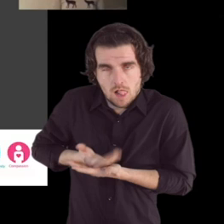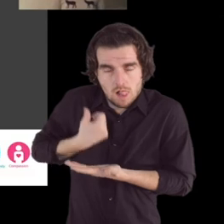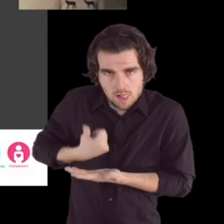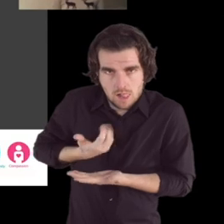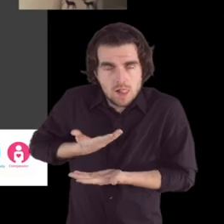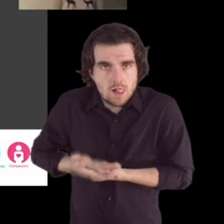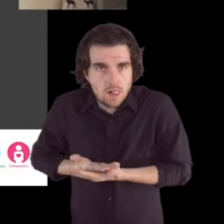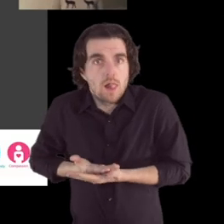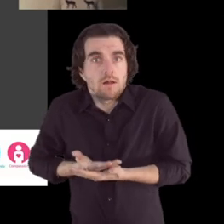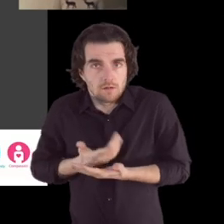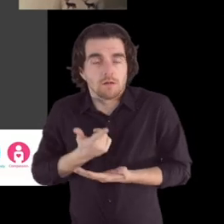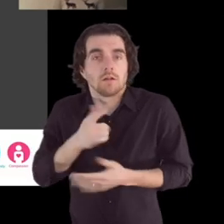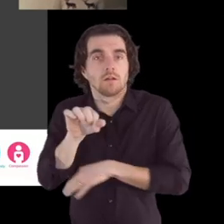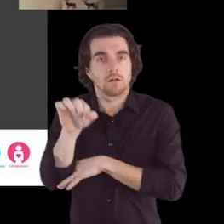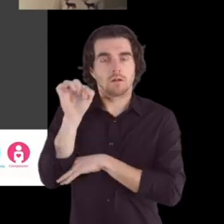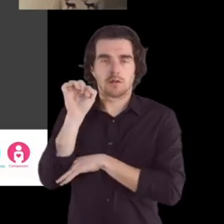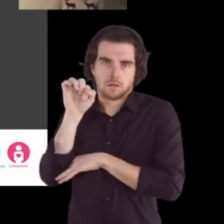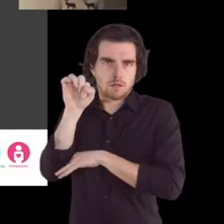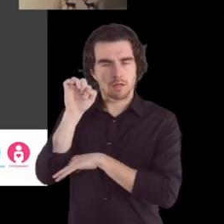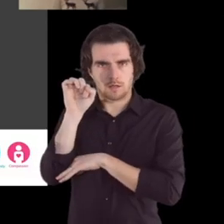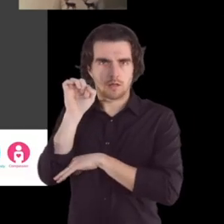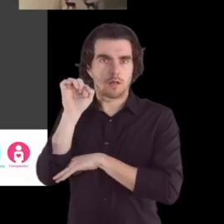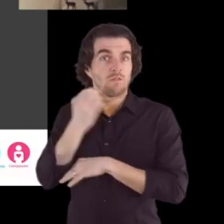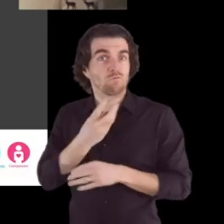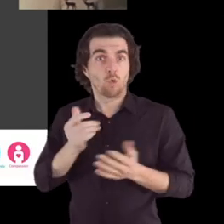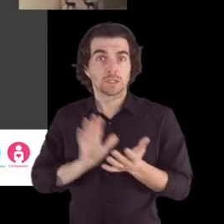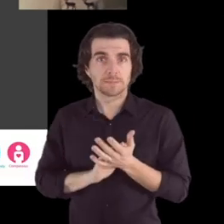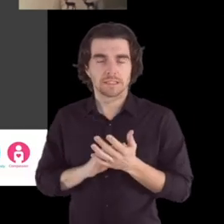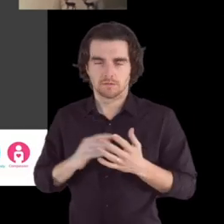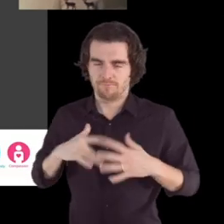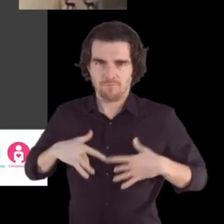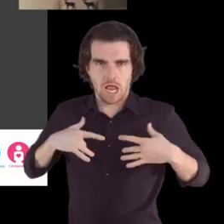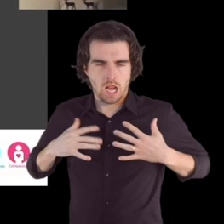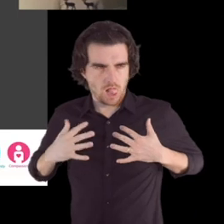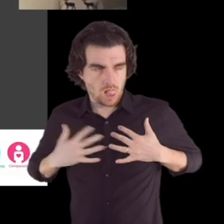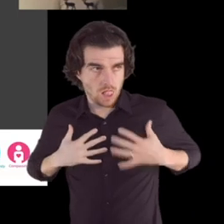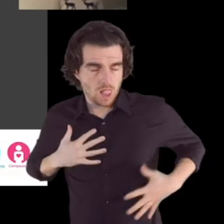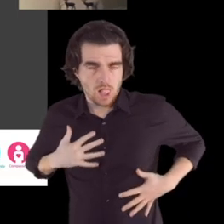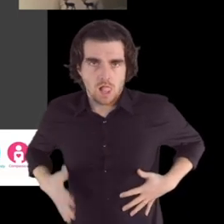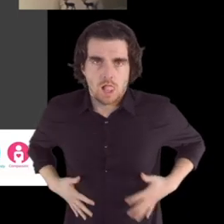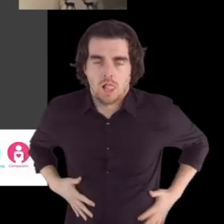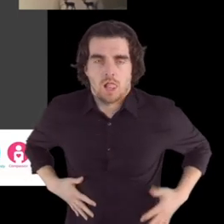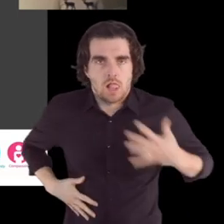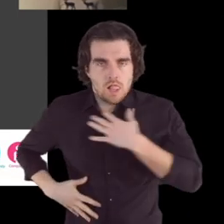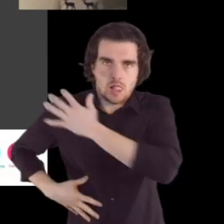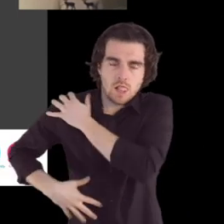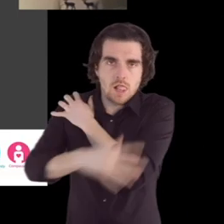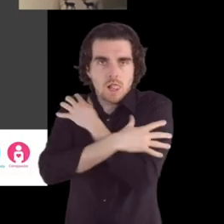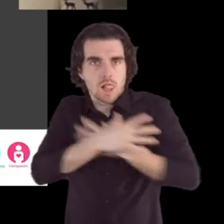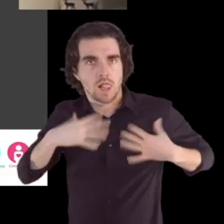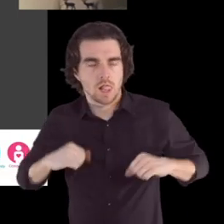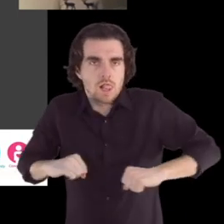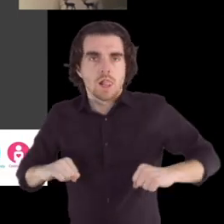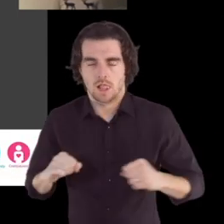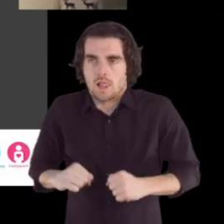kind of connect with the seat, and feel your back in the chair. And just take a wee minute to kind of feel grounded. And that's a really useful